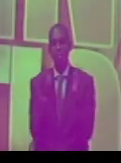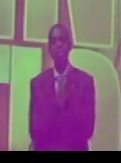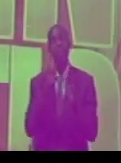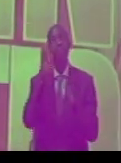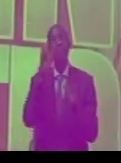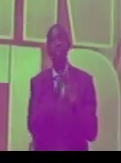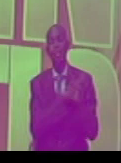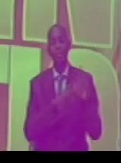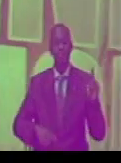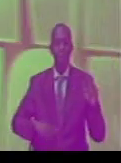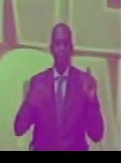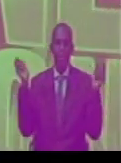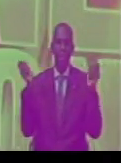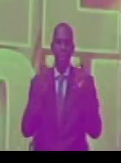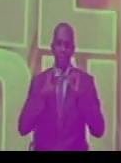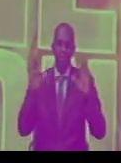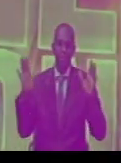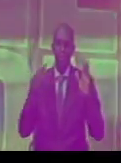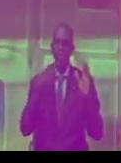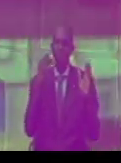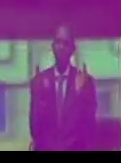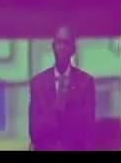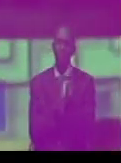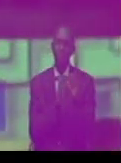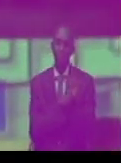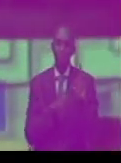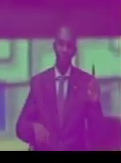is there again chris